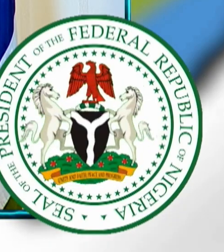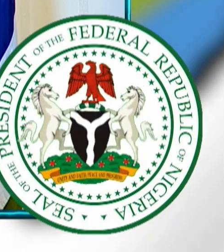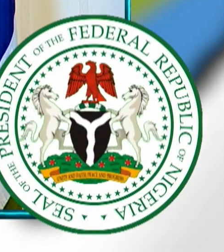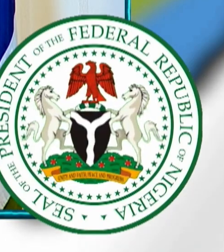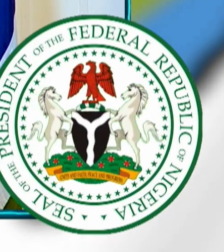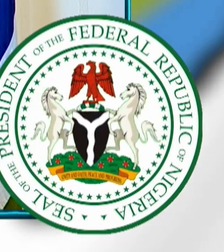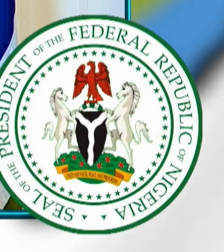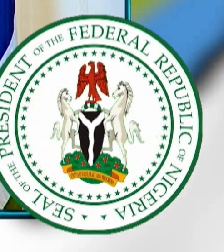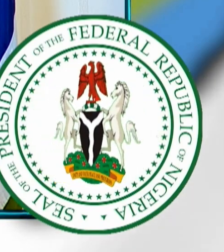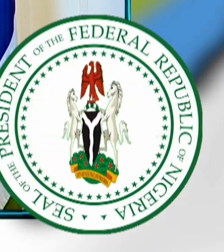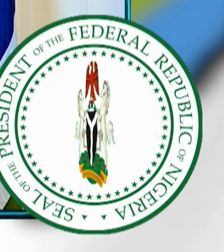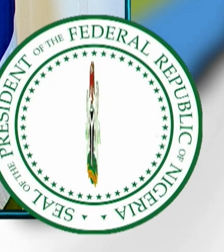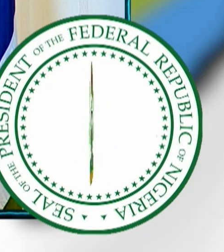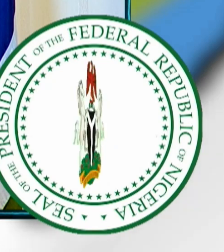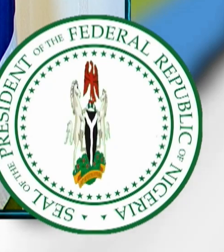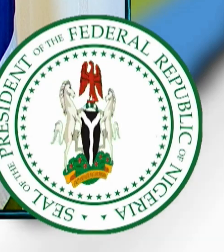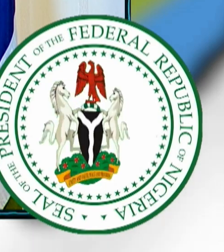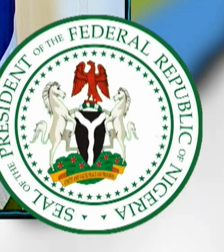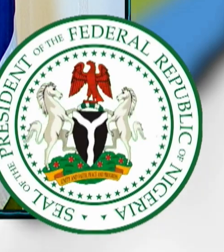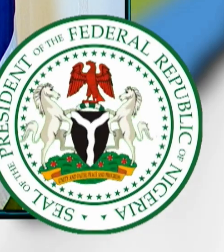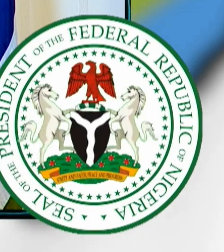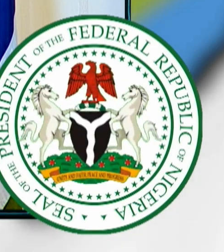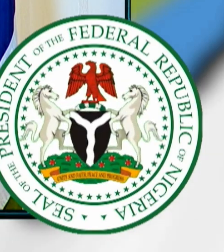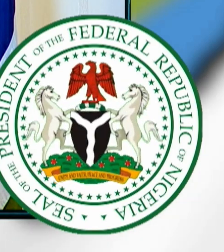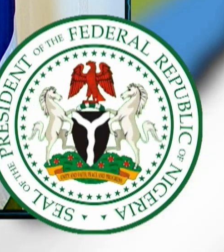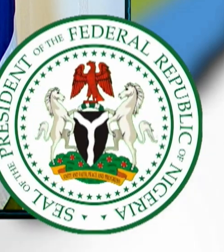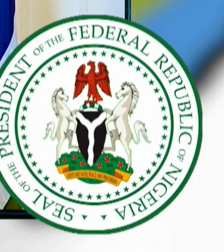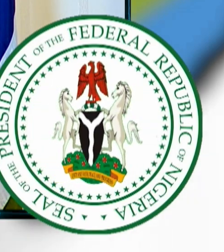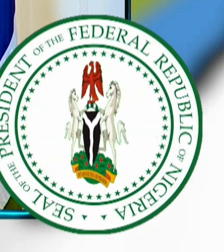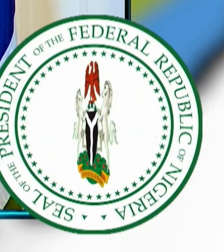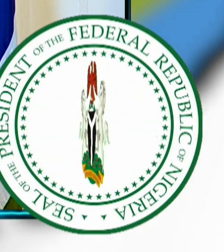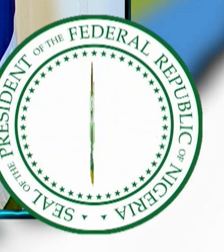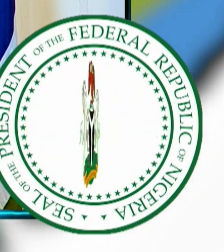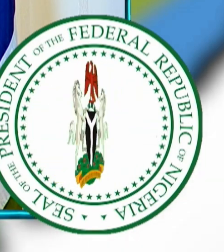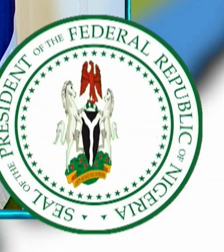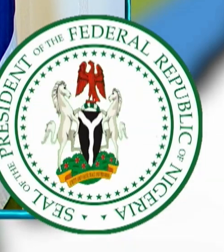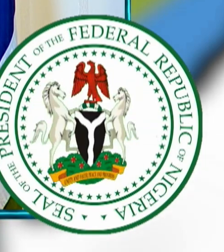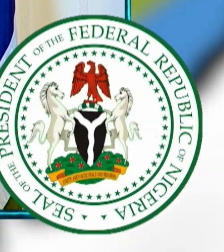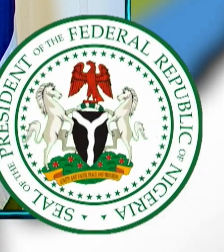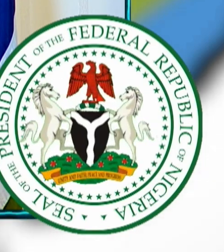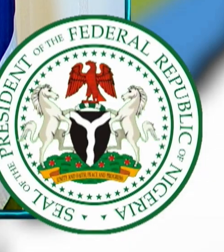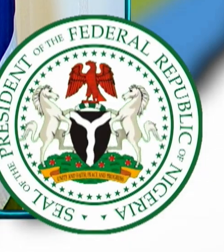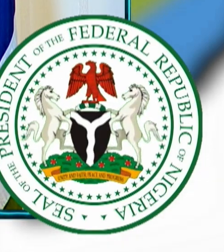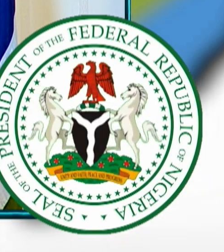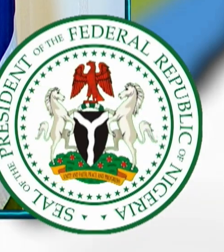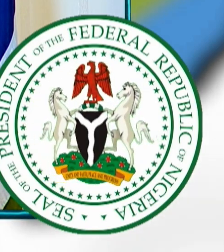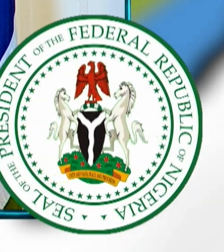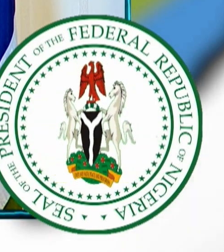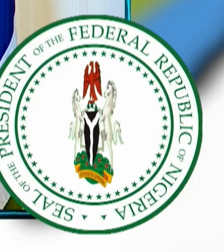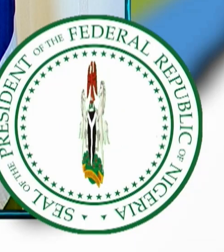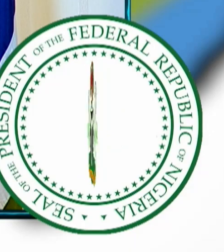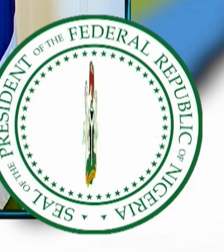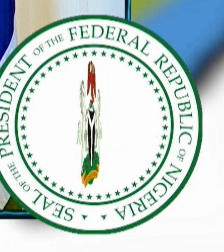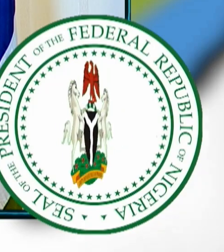to students and their respective institutions. I encourage more of our vibrant